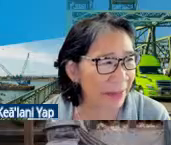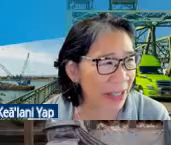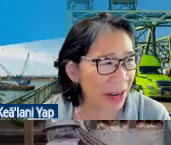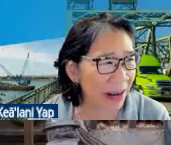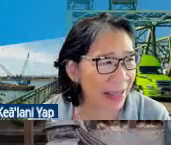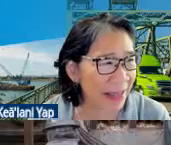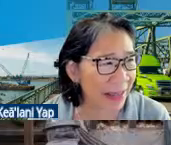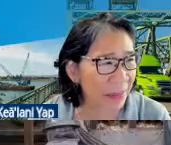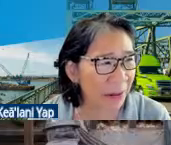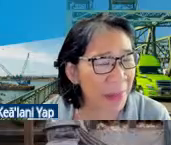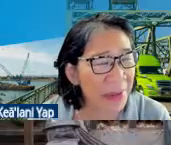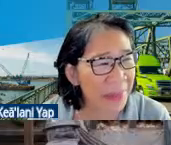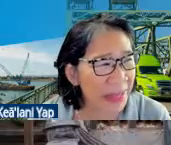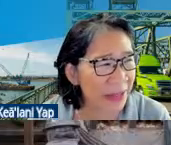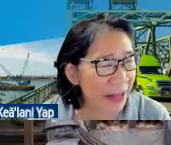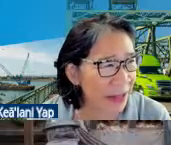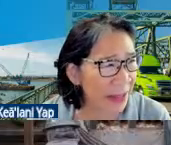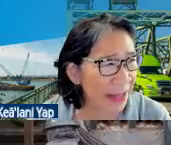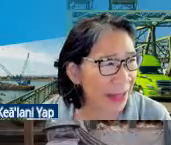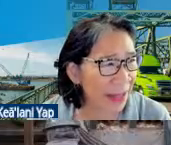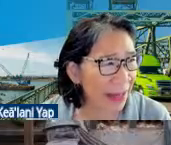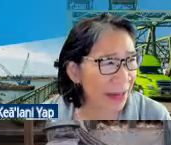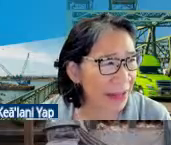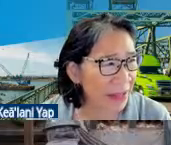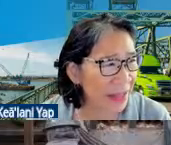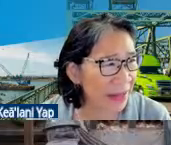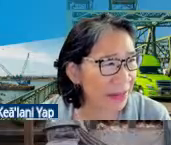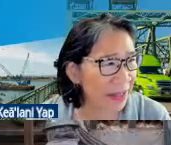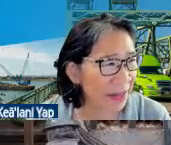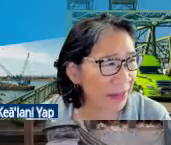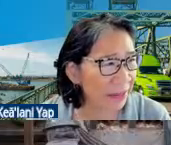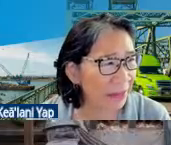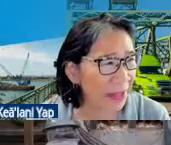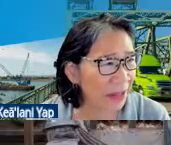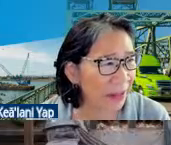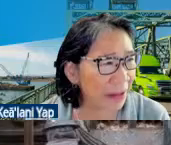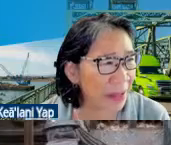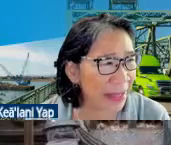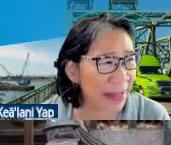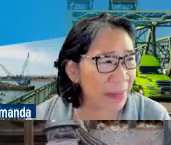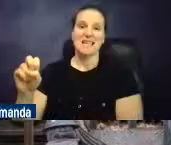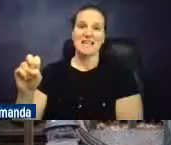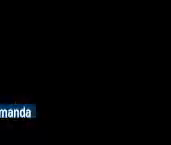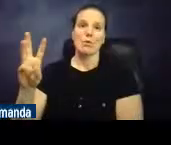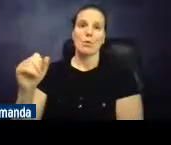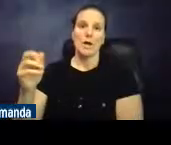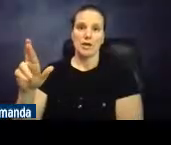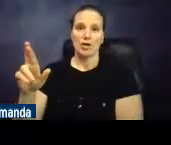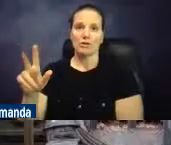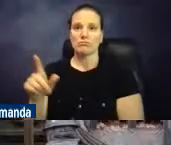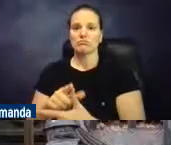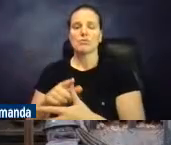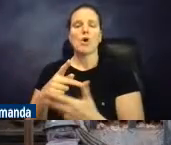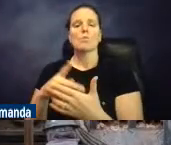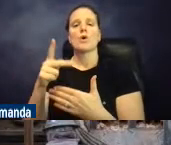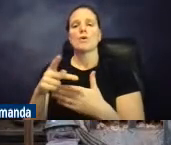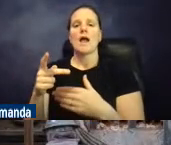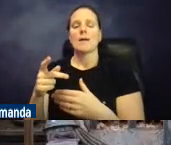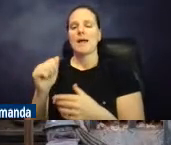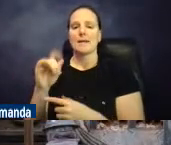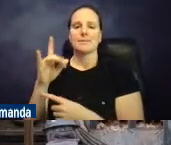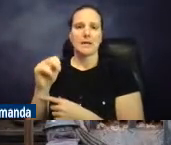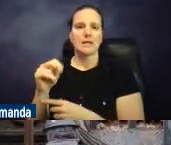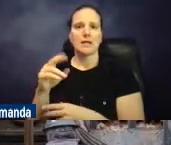Mabey, which are assistant program administrators, and also Steve Witter, who is a deputy assistant program